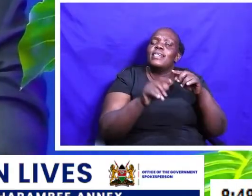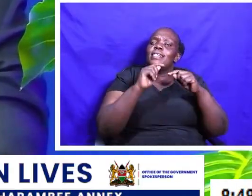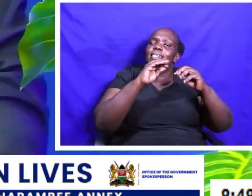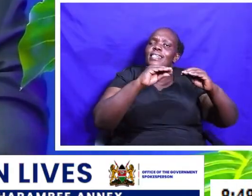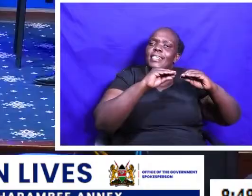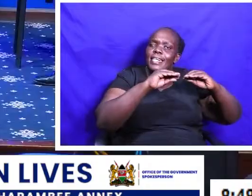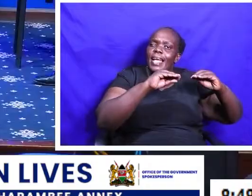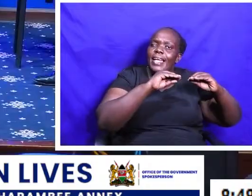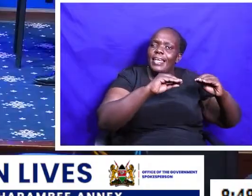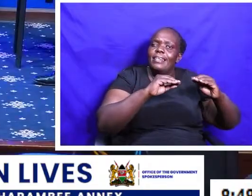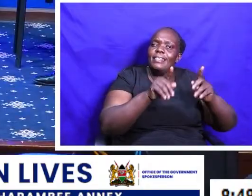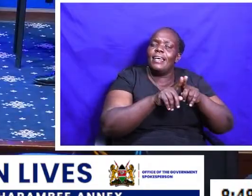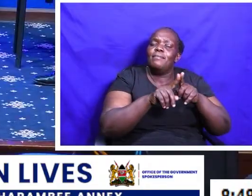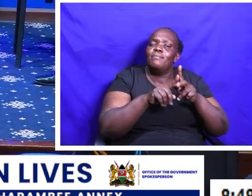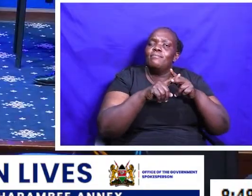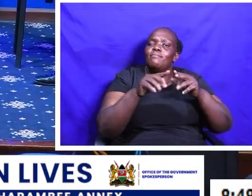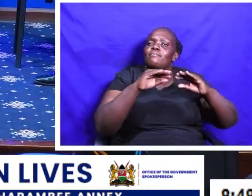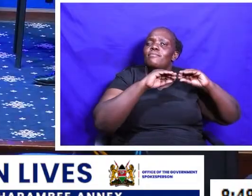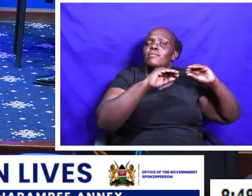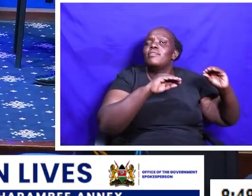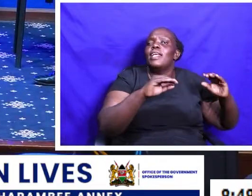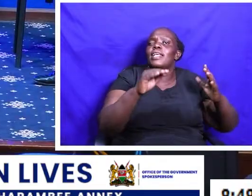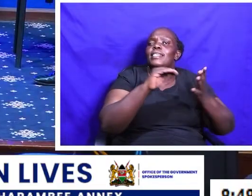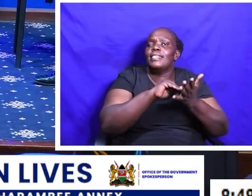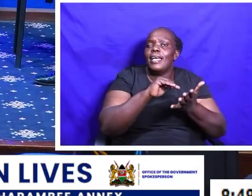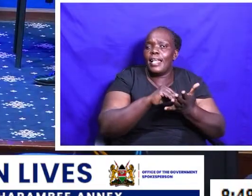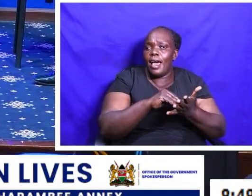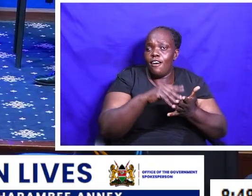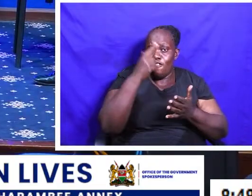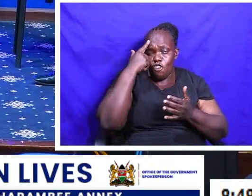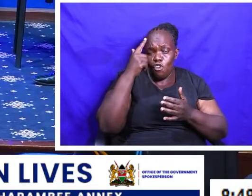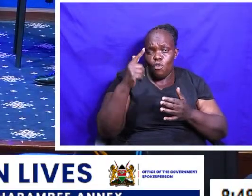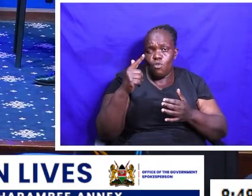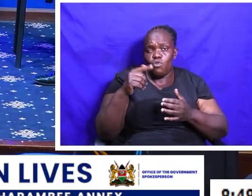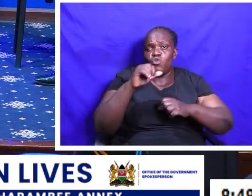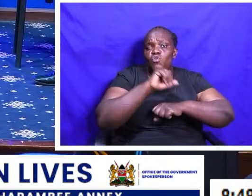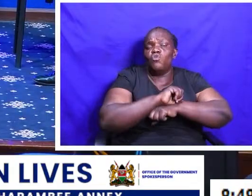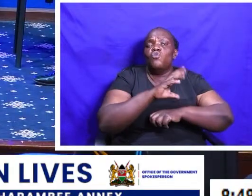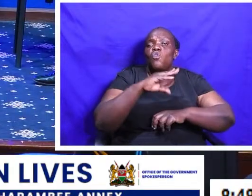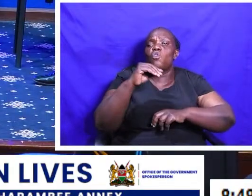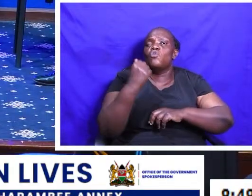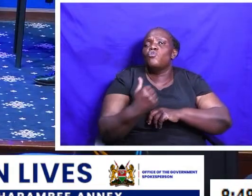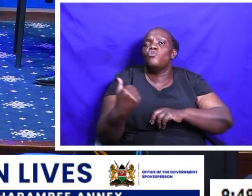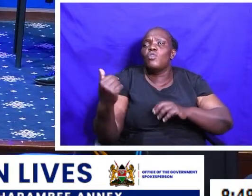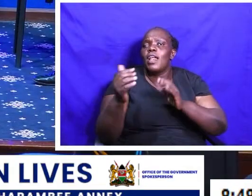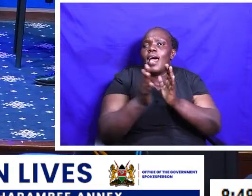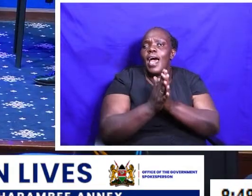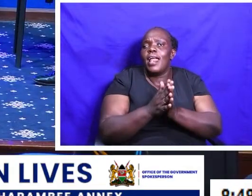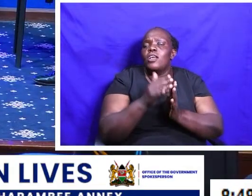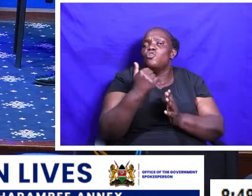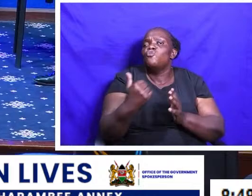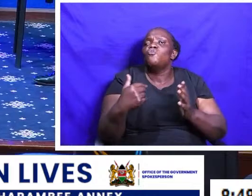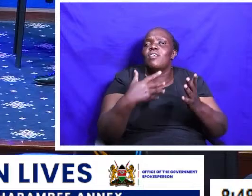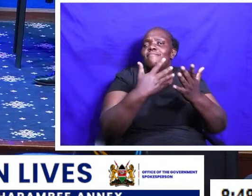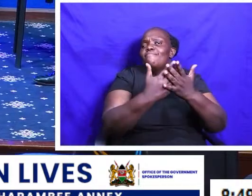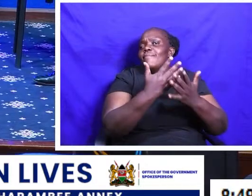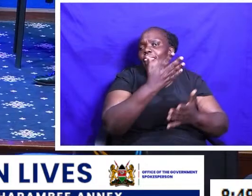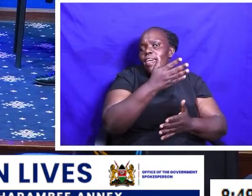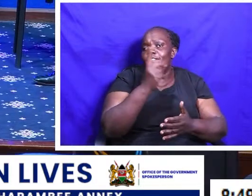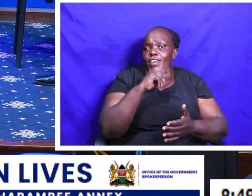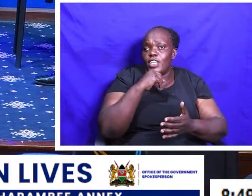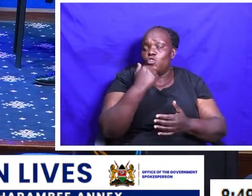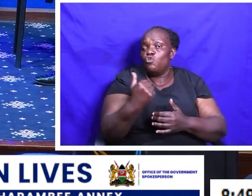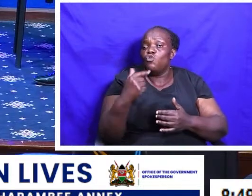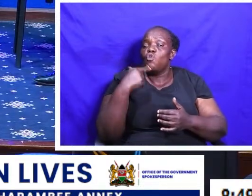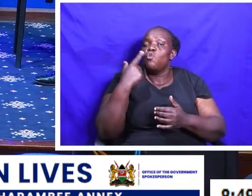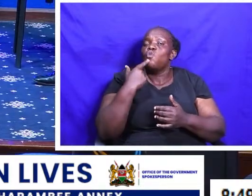training. We would like to set up a training center for school-going children and remand children.